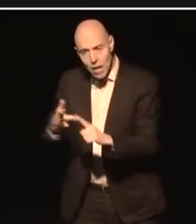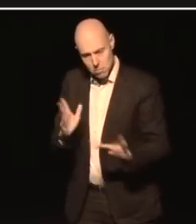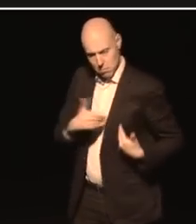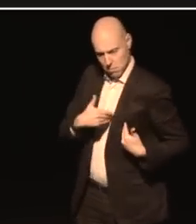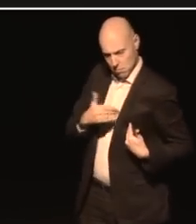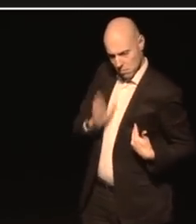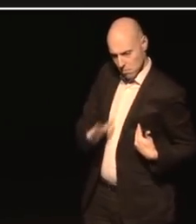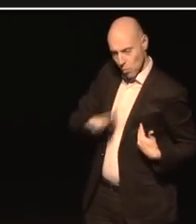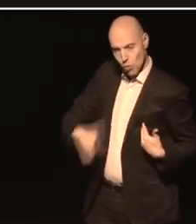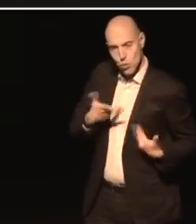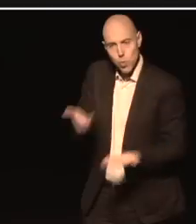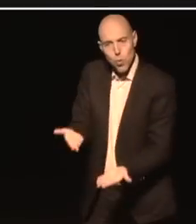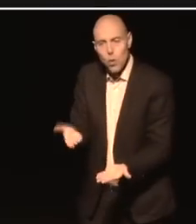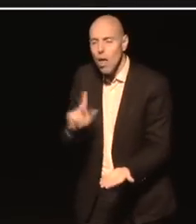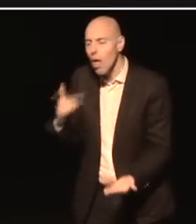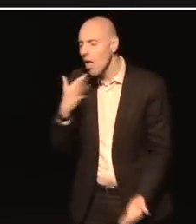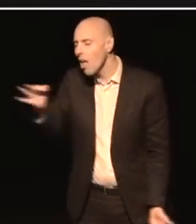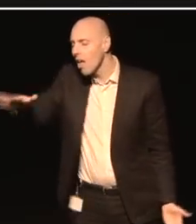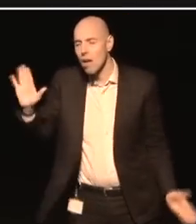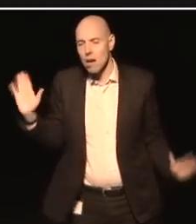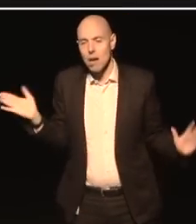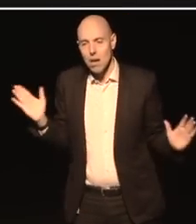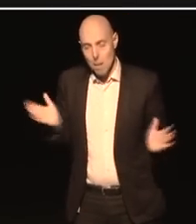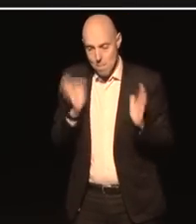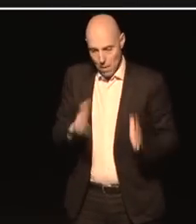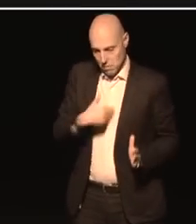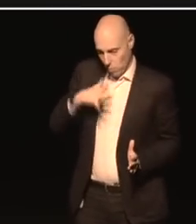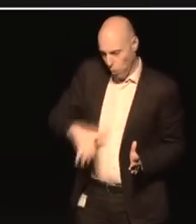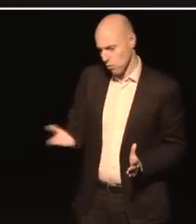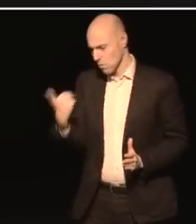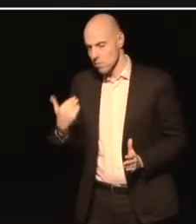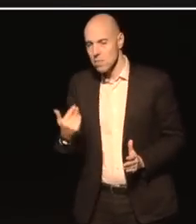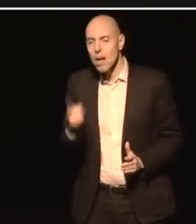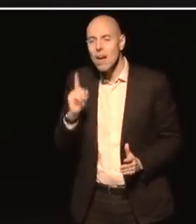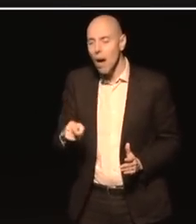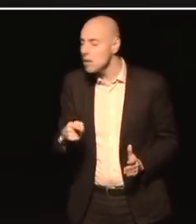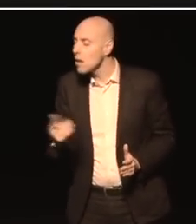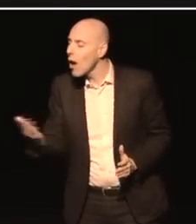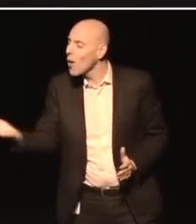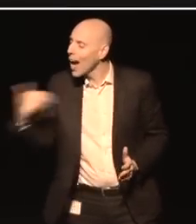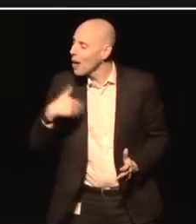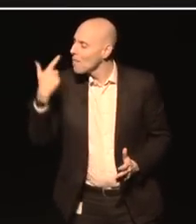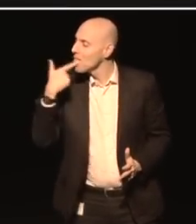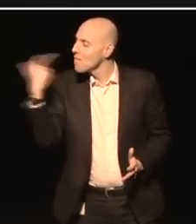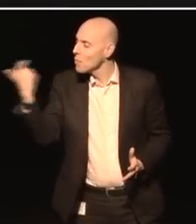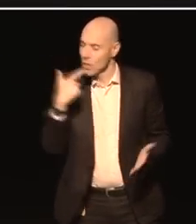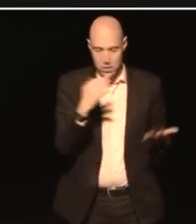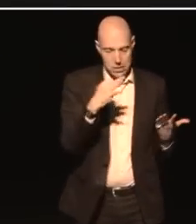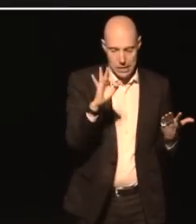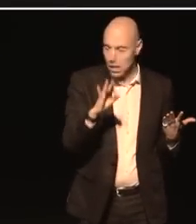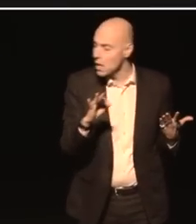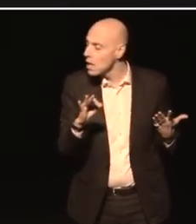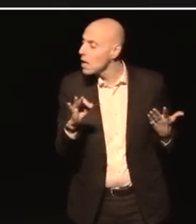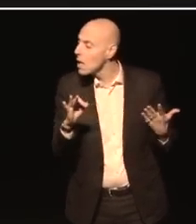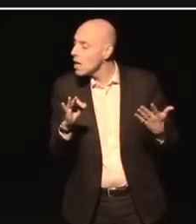genuine intent. So the intent has to be very, very genuine. It can't be ticking boxes to hit the creative case